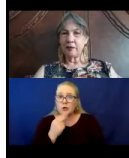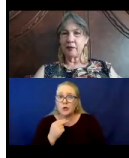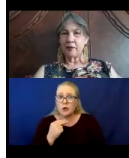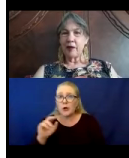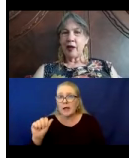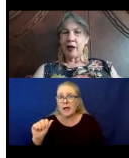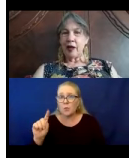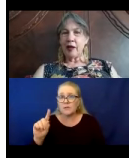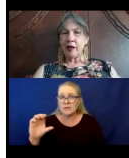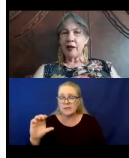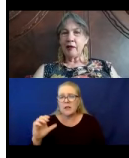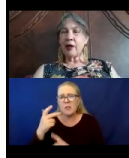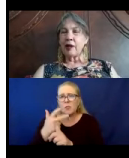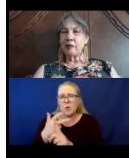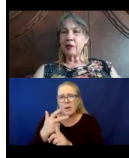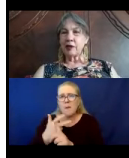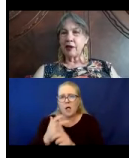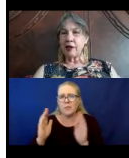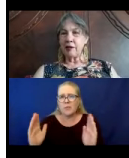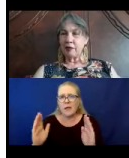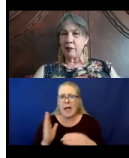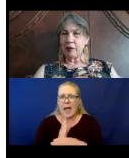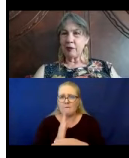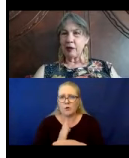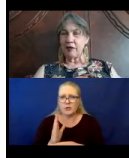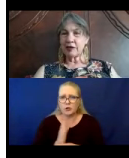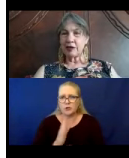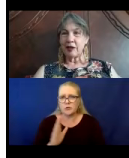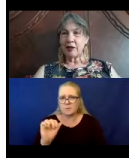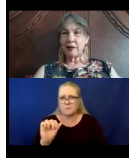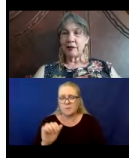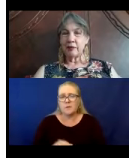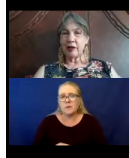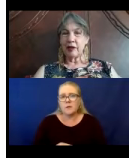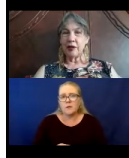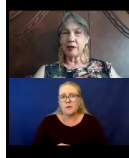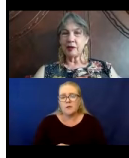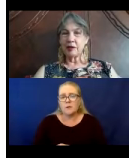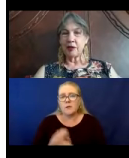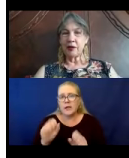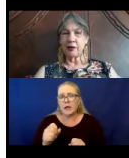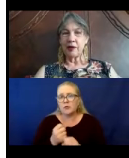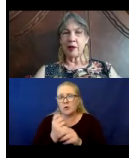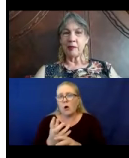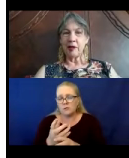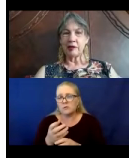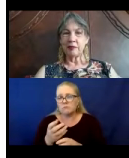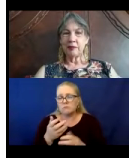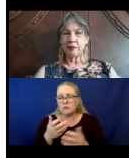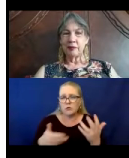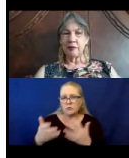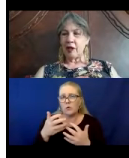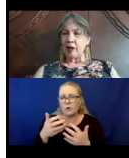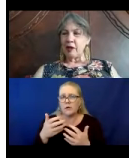sugar. And chronic high blood sugar can inflame your blood vessels and cause circulatory compromise.